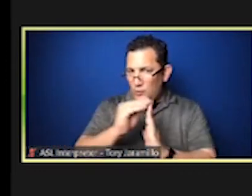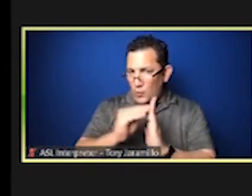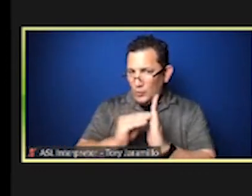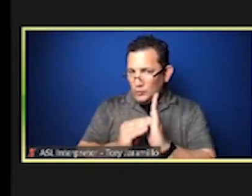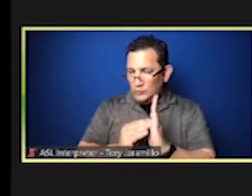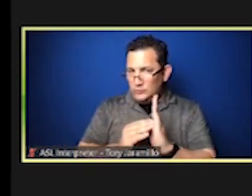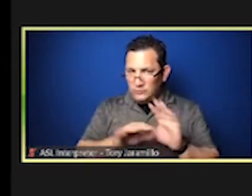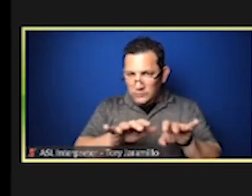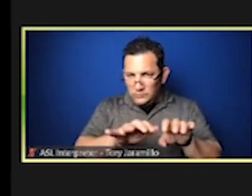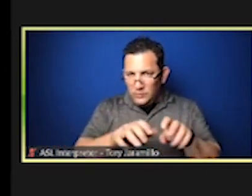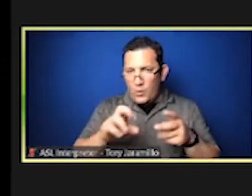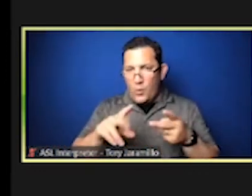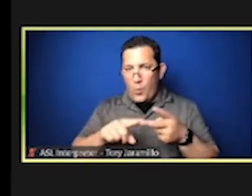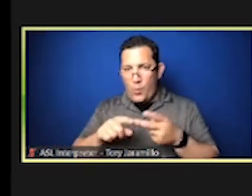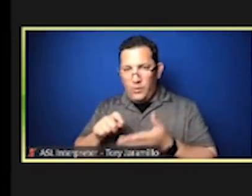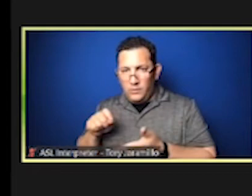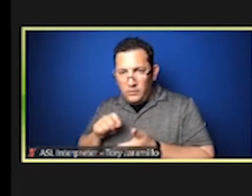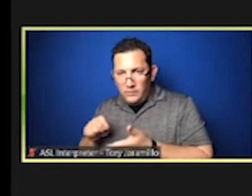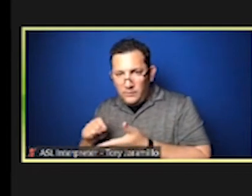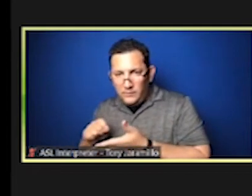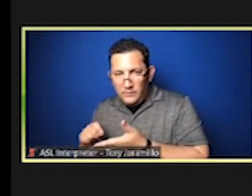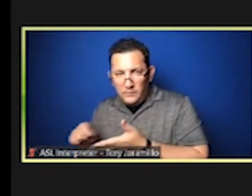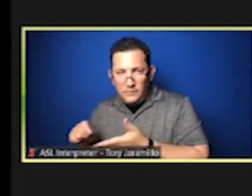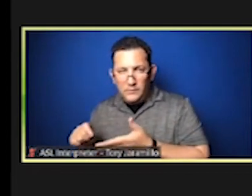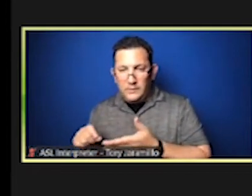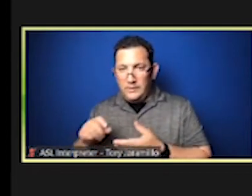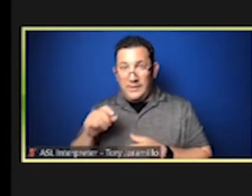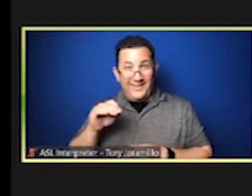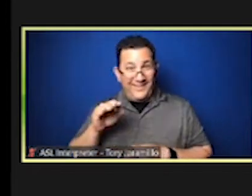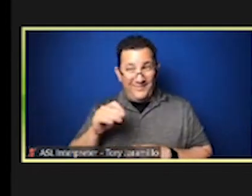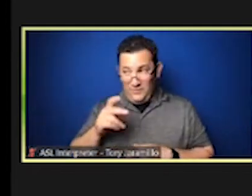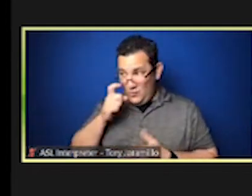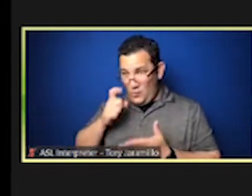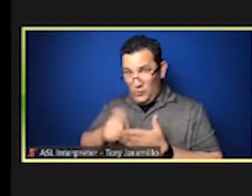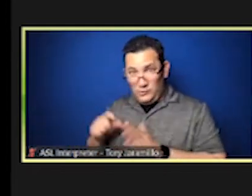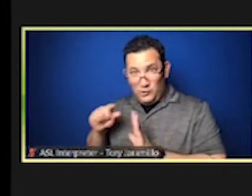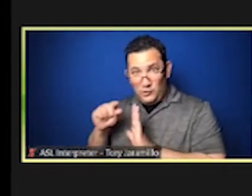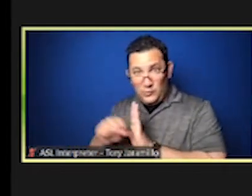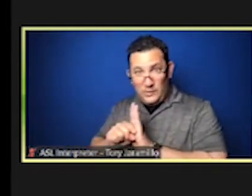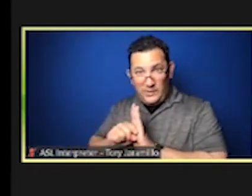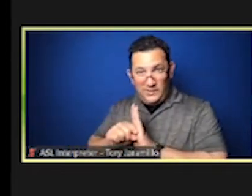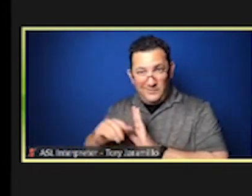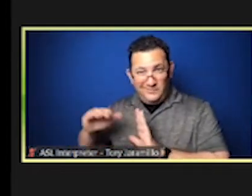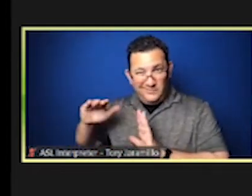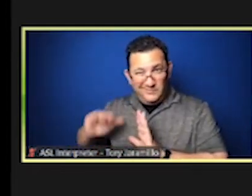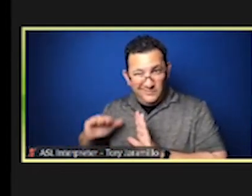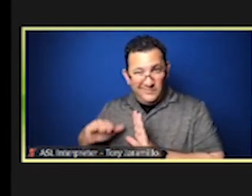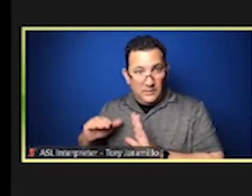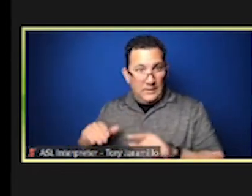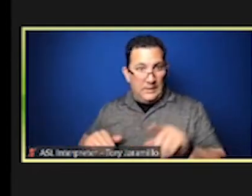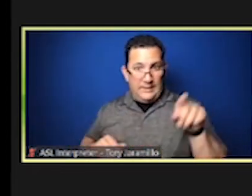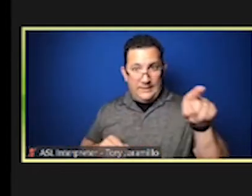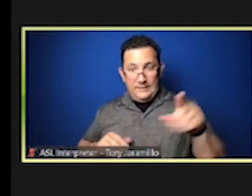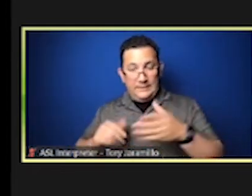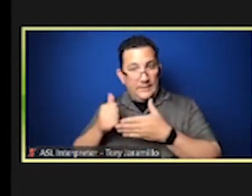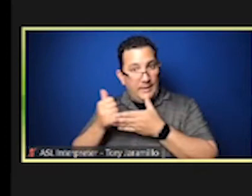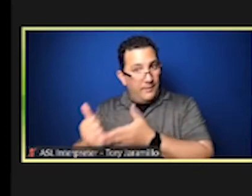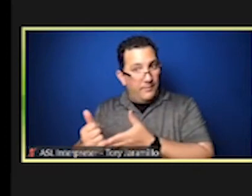they expect, as they can use these notes on any assessment, including the final